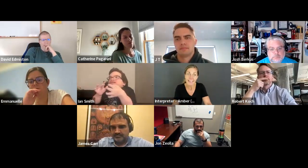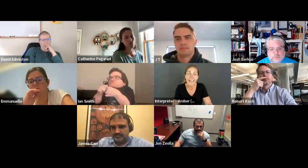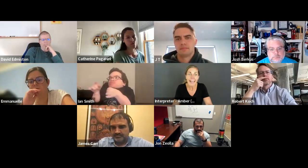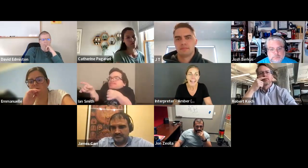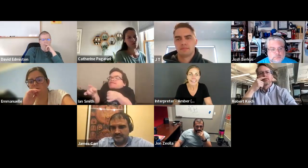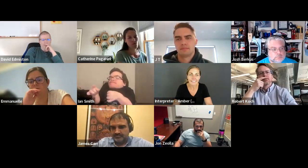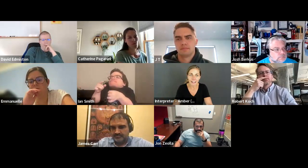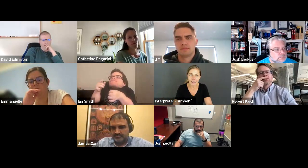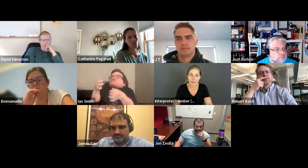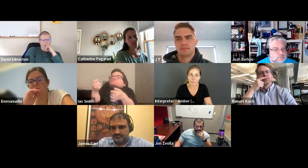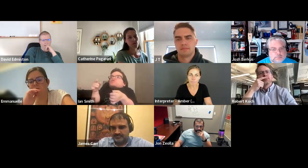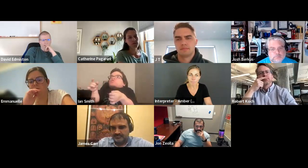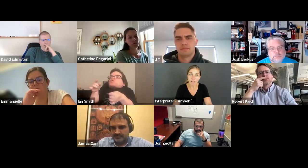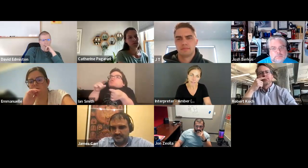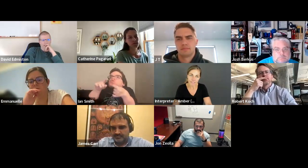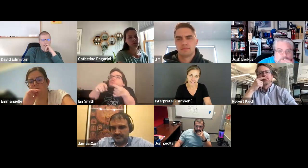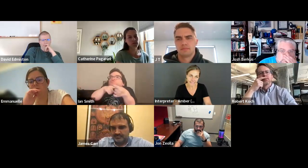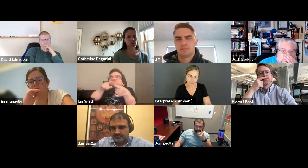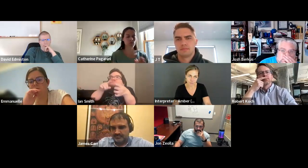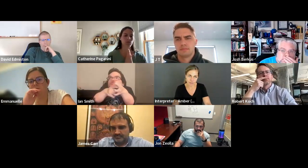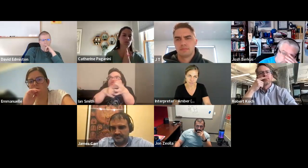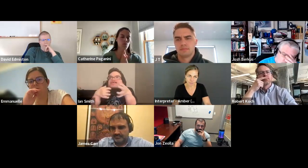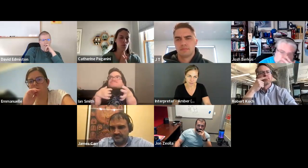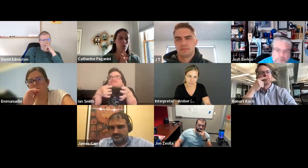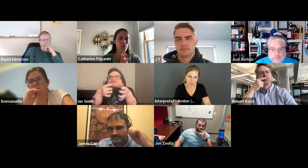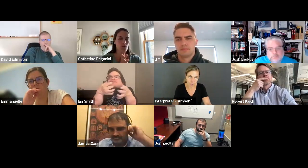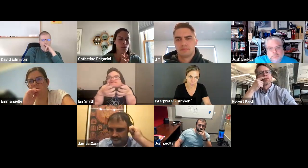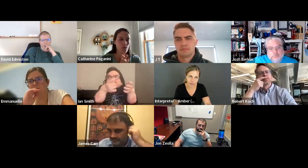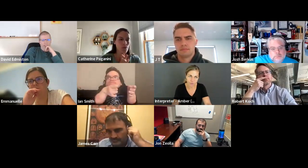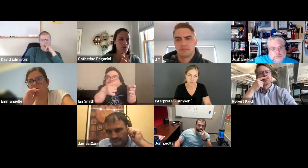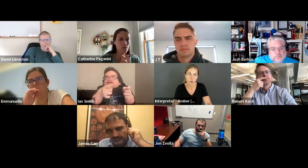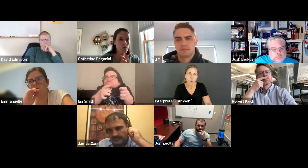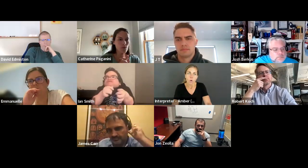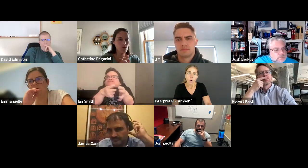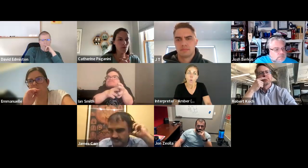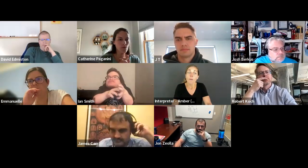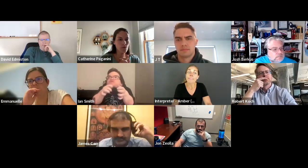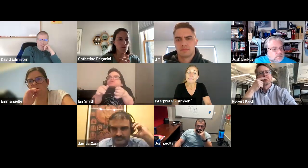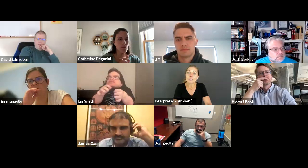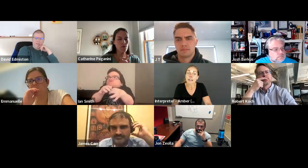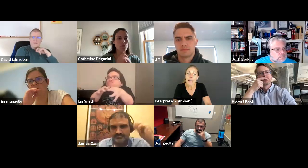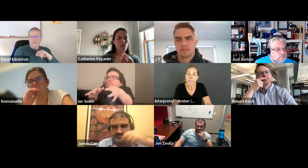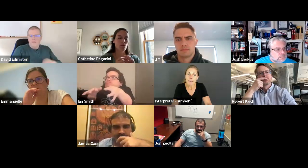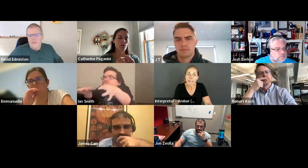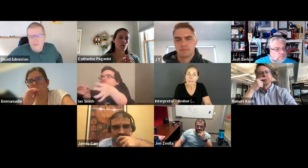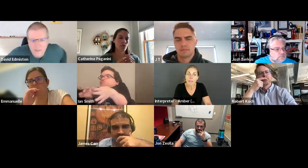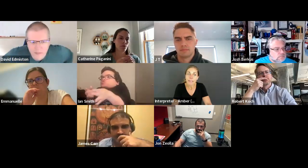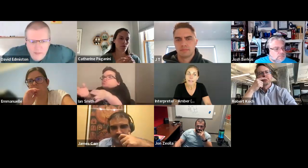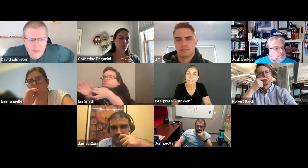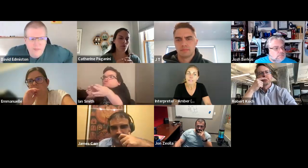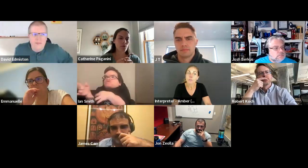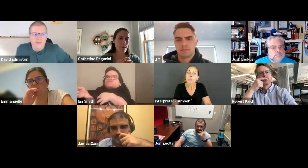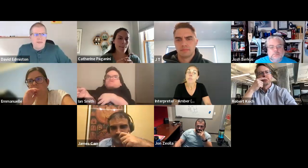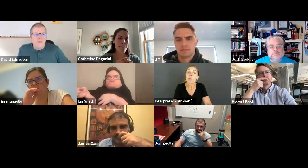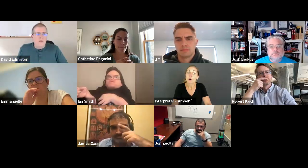group. And having that connection with them has made it so that when things start happening, we